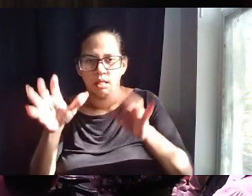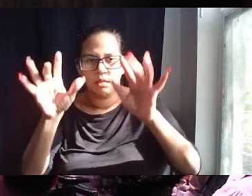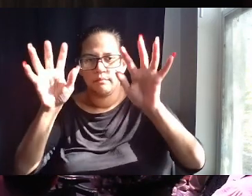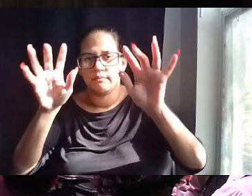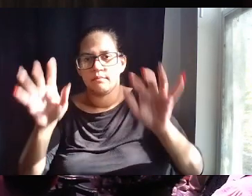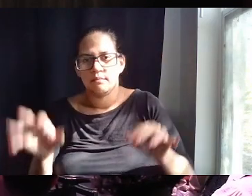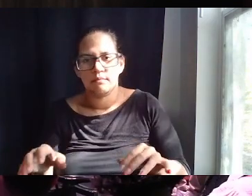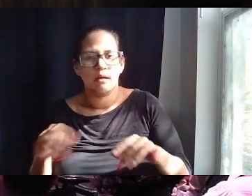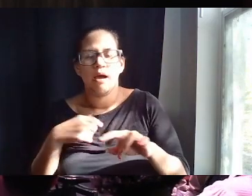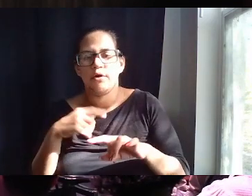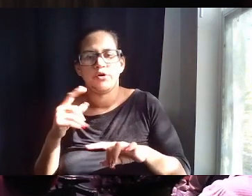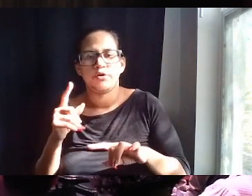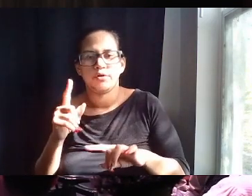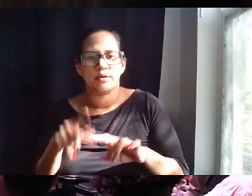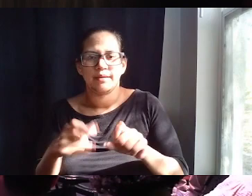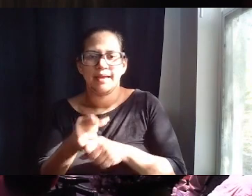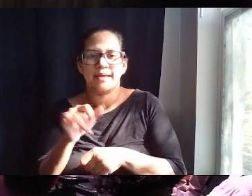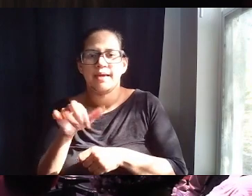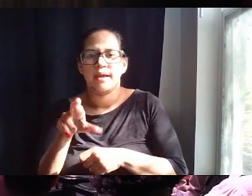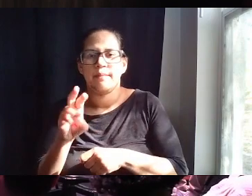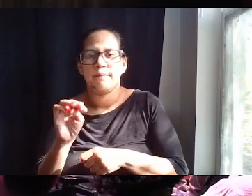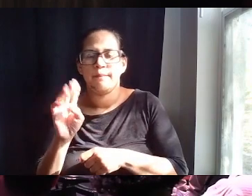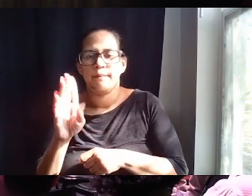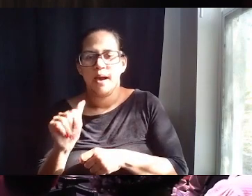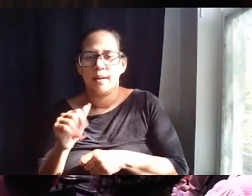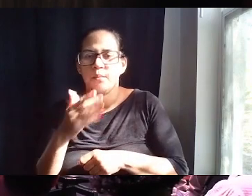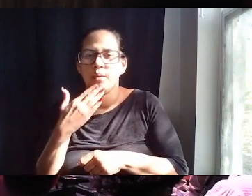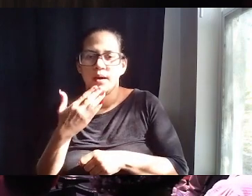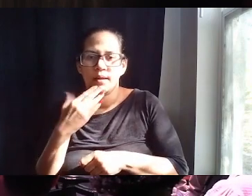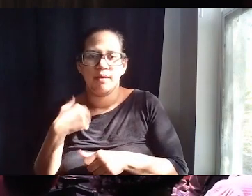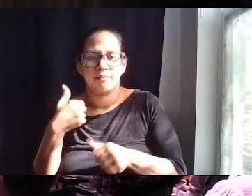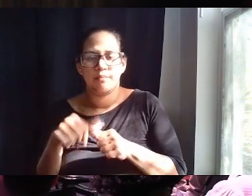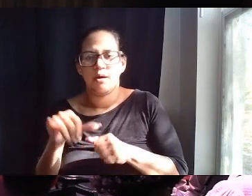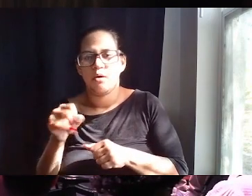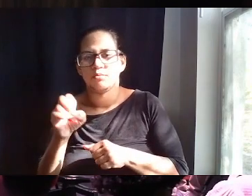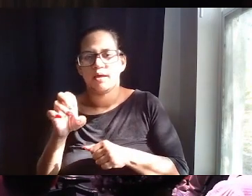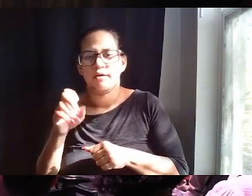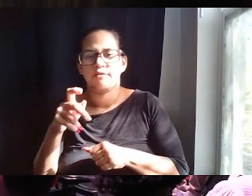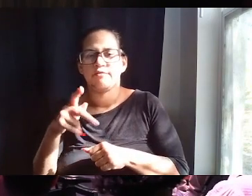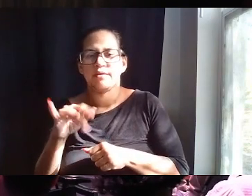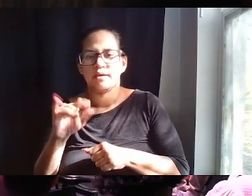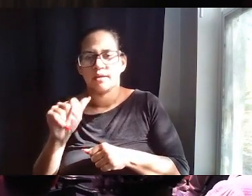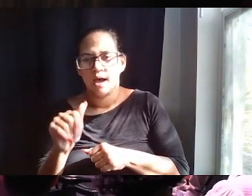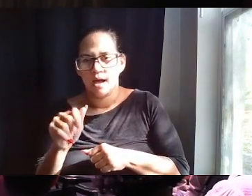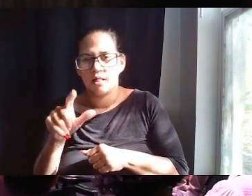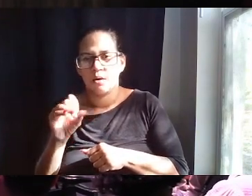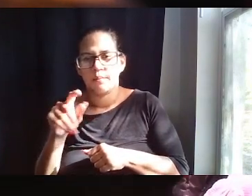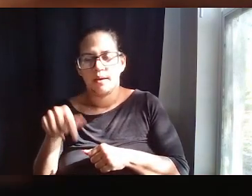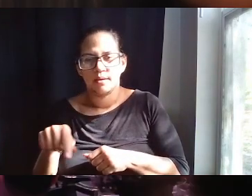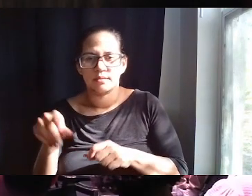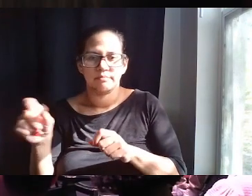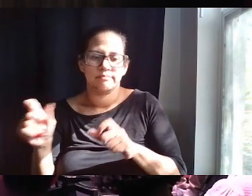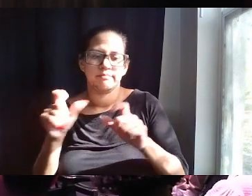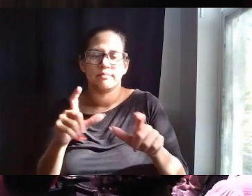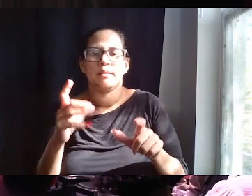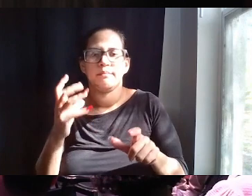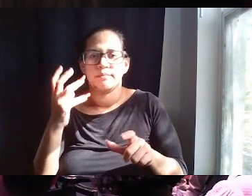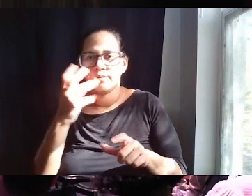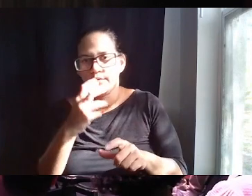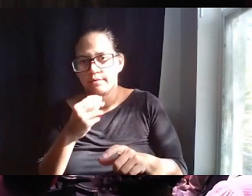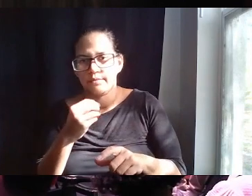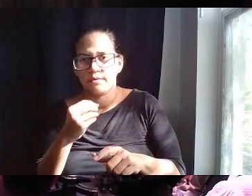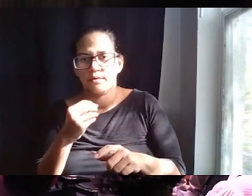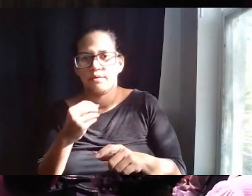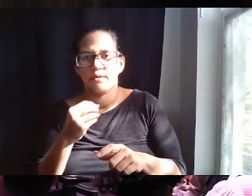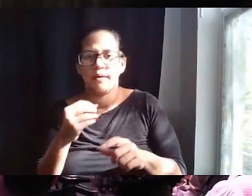yerba buena. And I remember Josefina Lopez put a beautiful milagro,